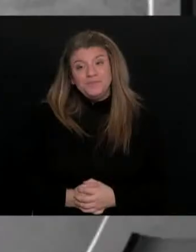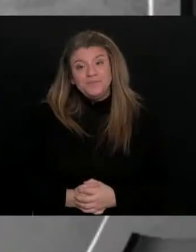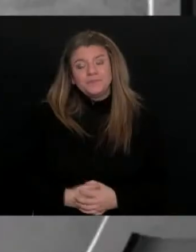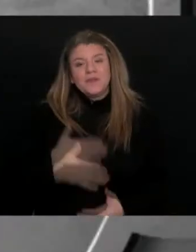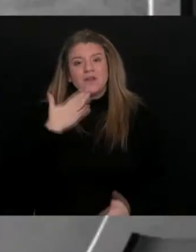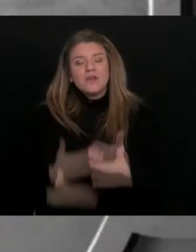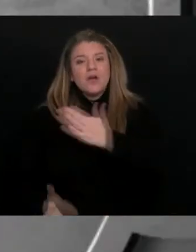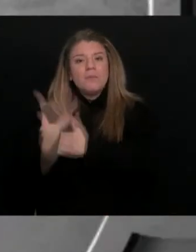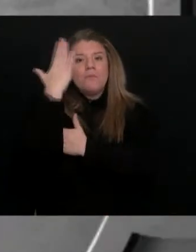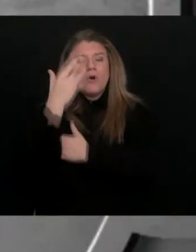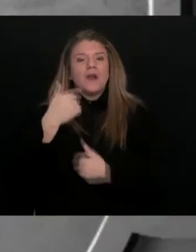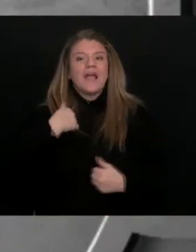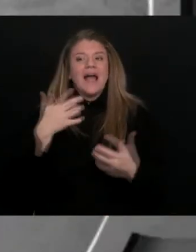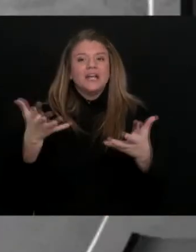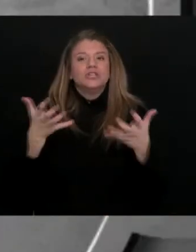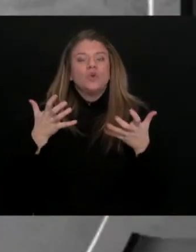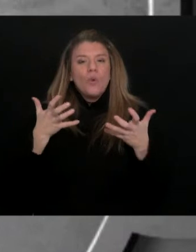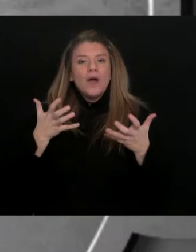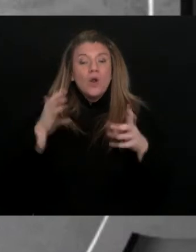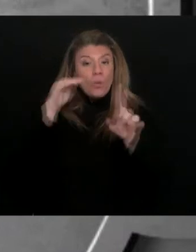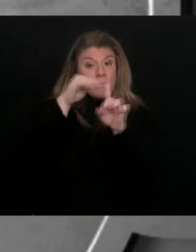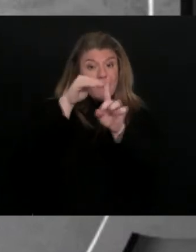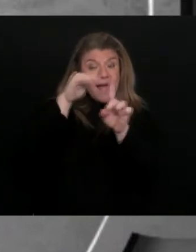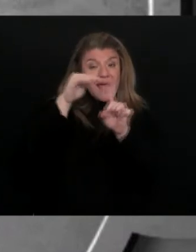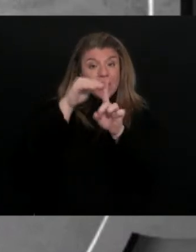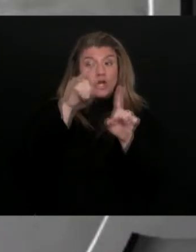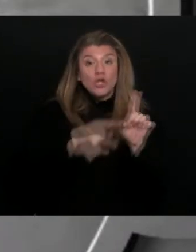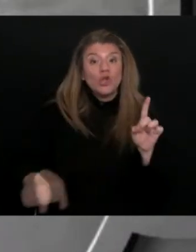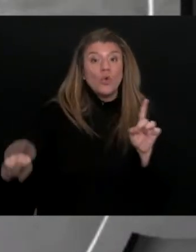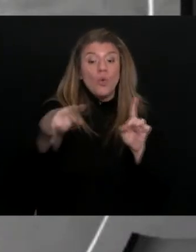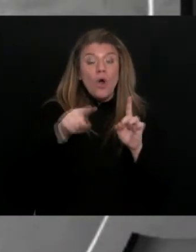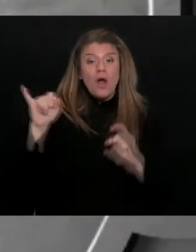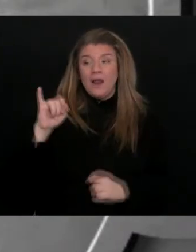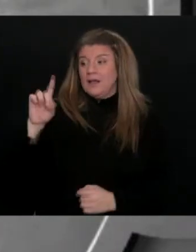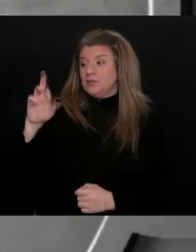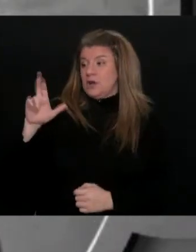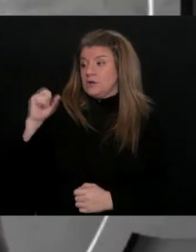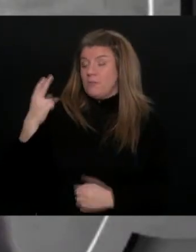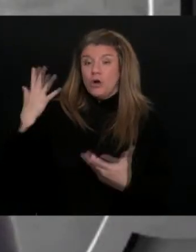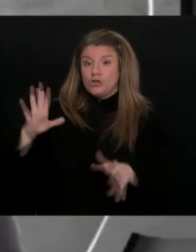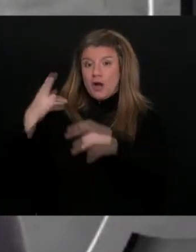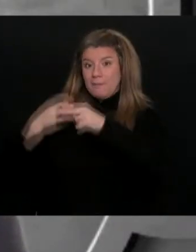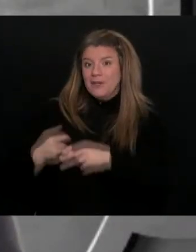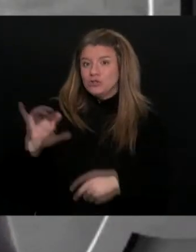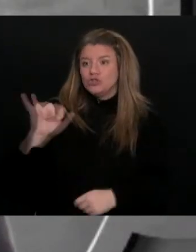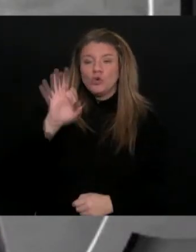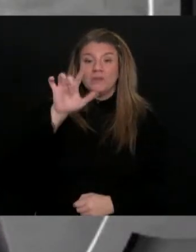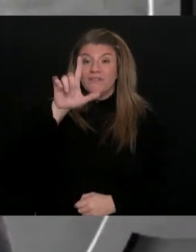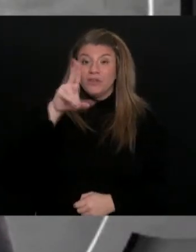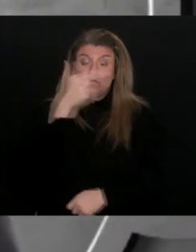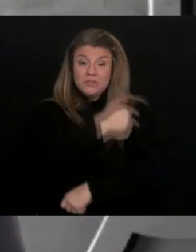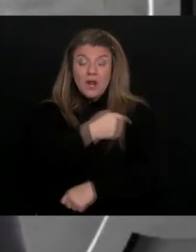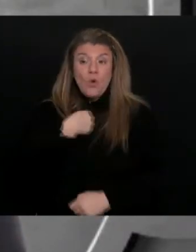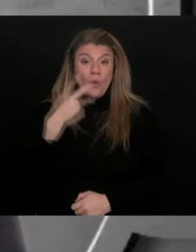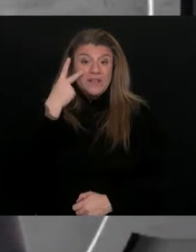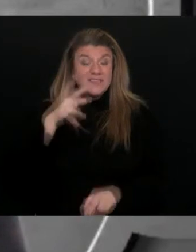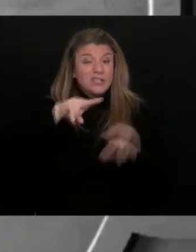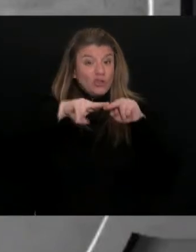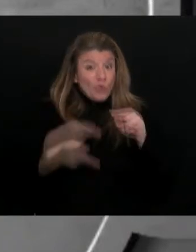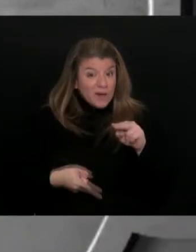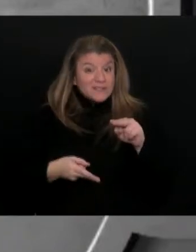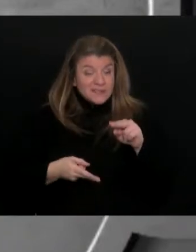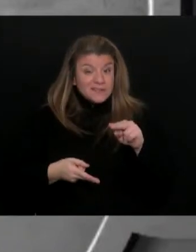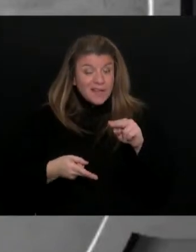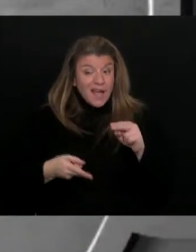Morning. I just wanted to remind everyone, and Clay mentioned as well, about the flu vaccines. We do see a decrease in the amount of